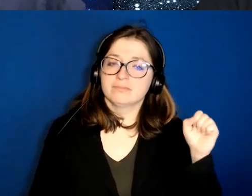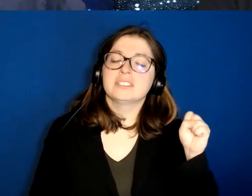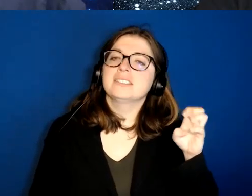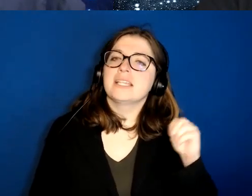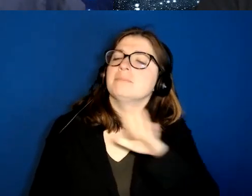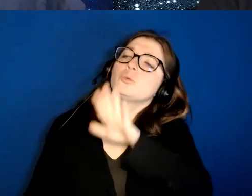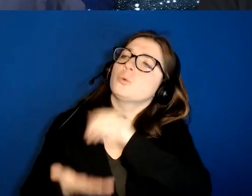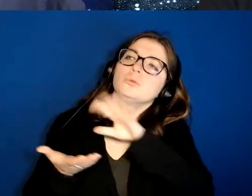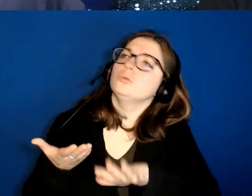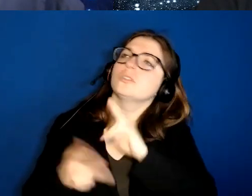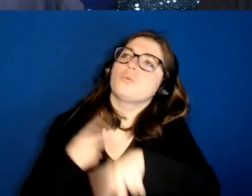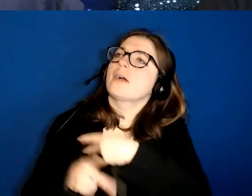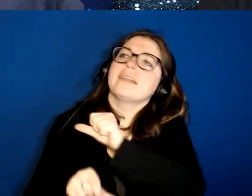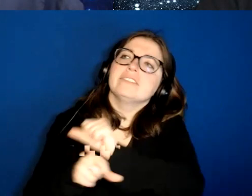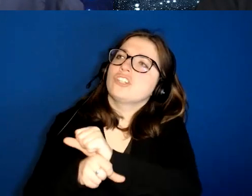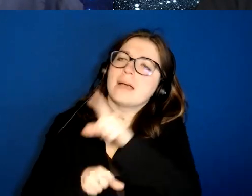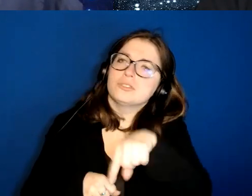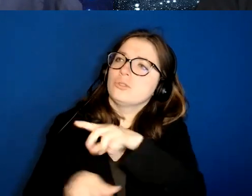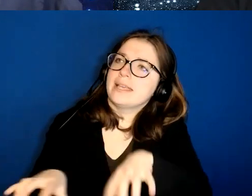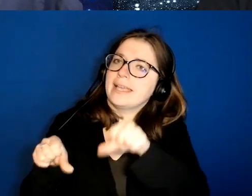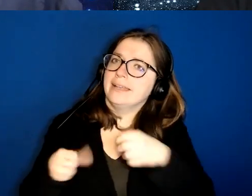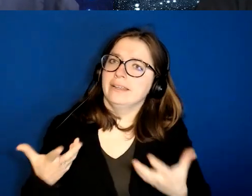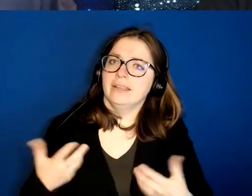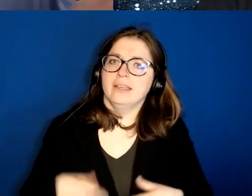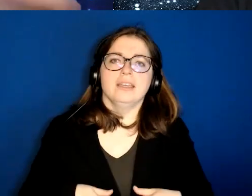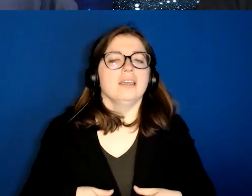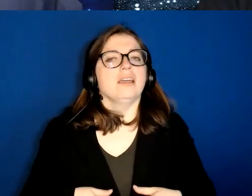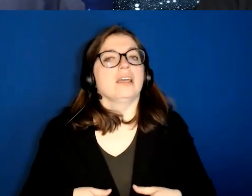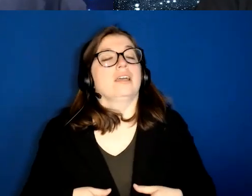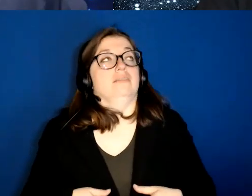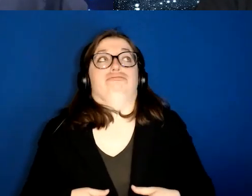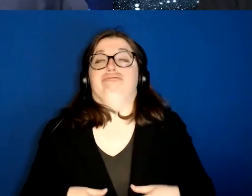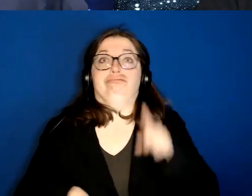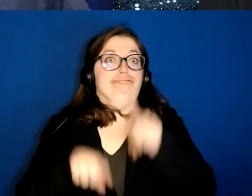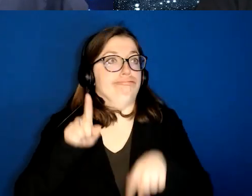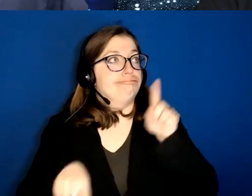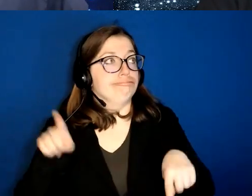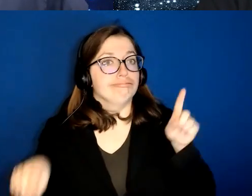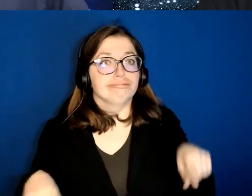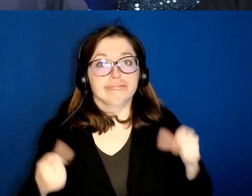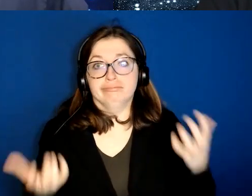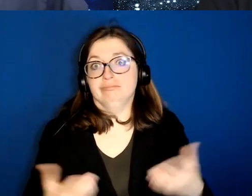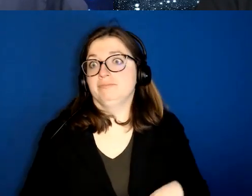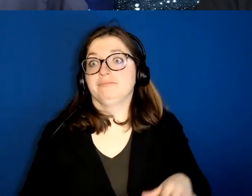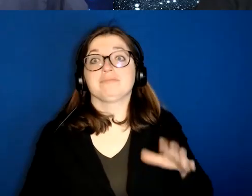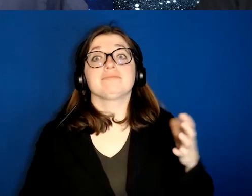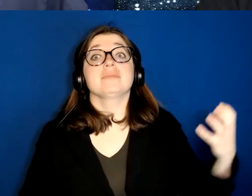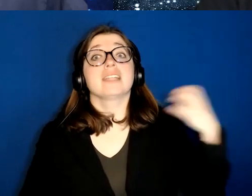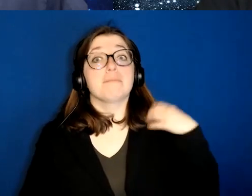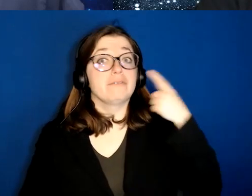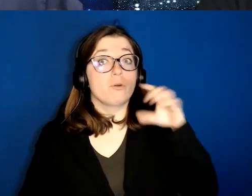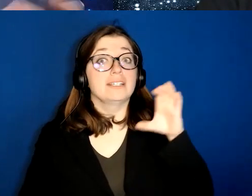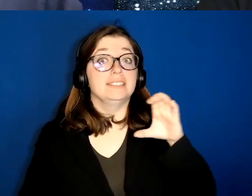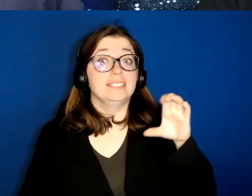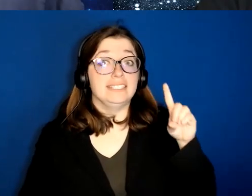get? Well, there's a real variety. The captain of our CCDC